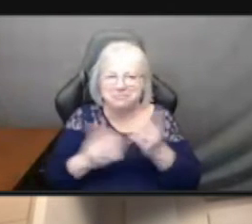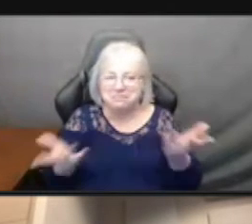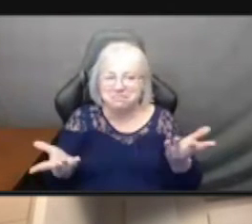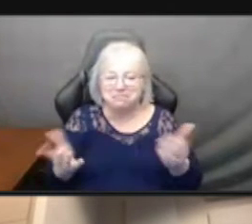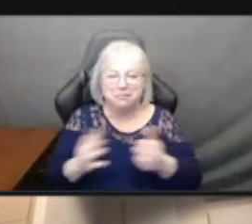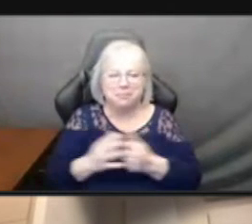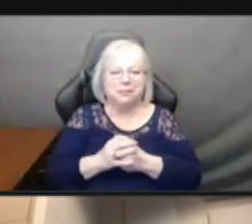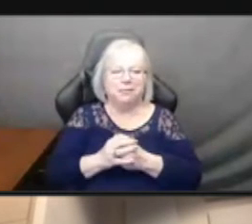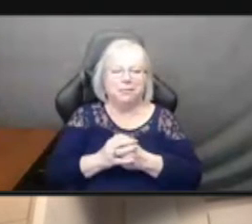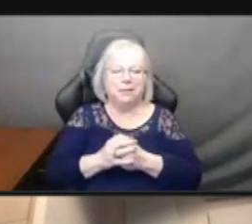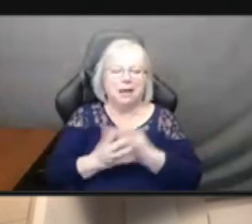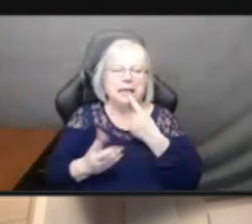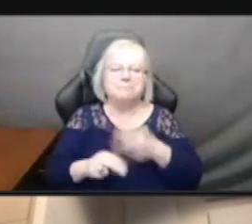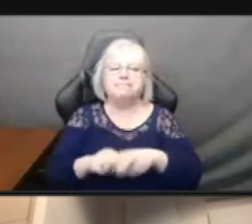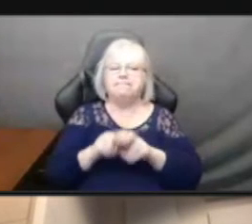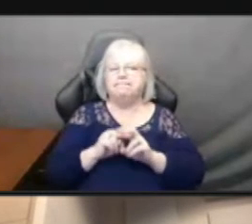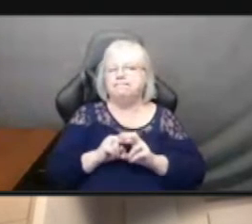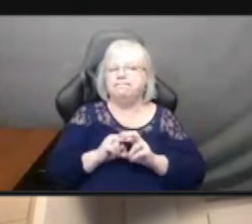As I sat back and I